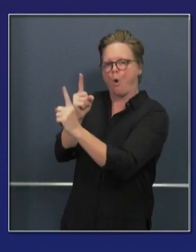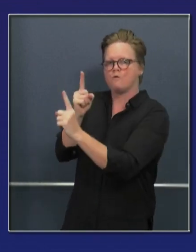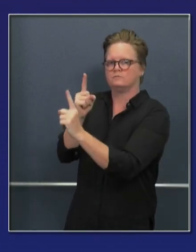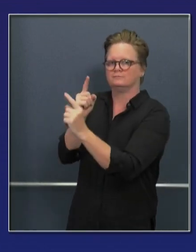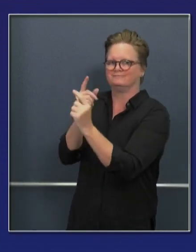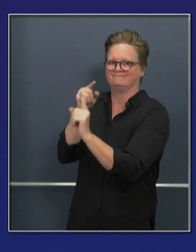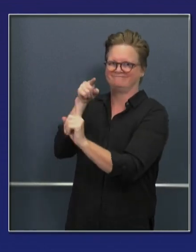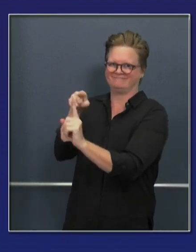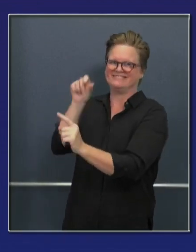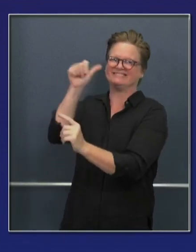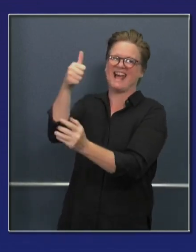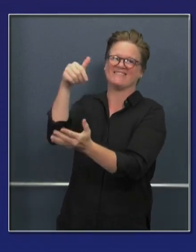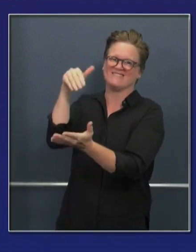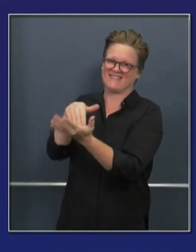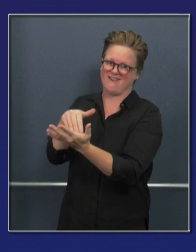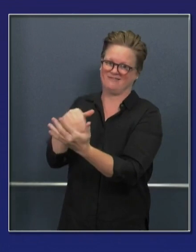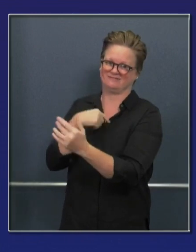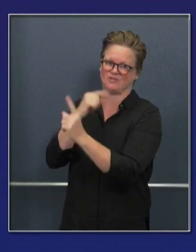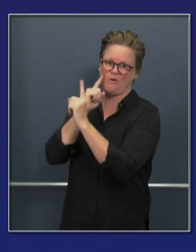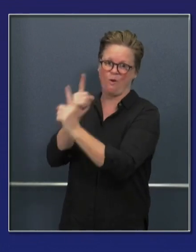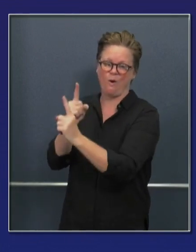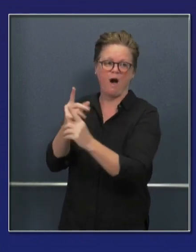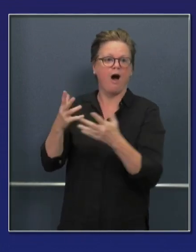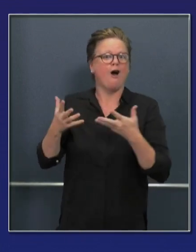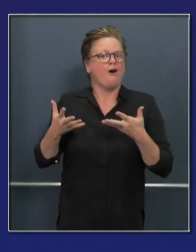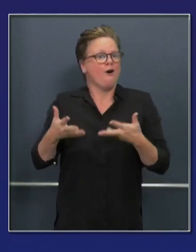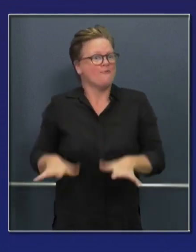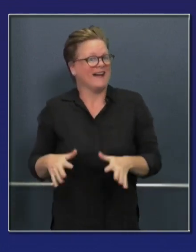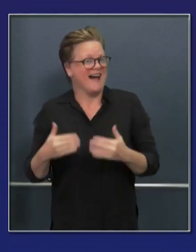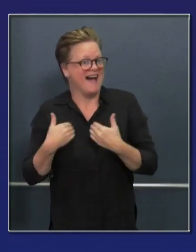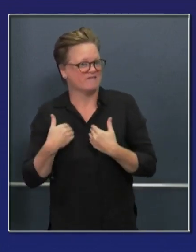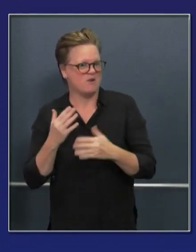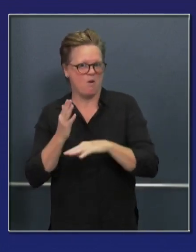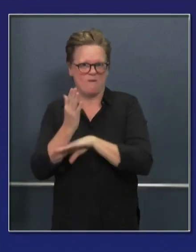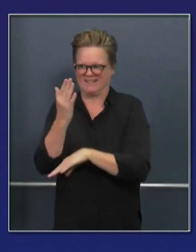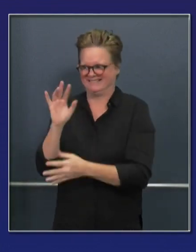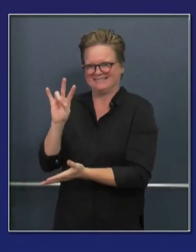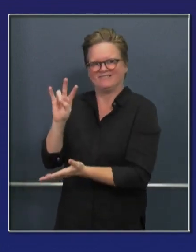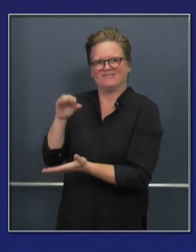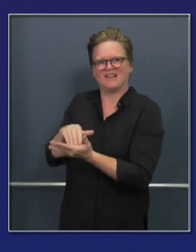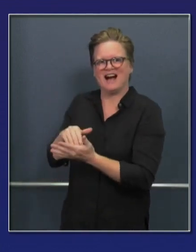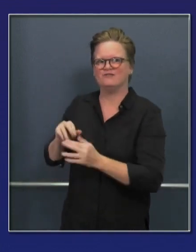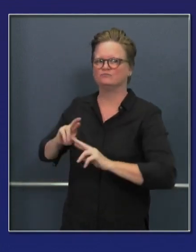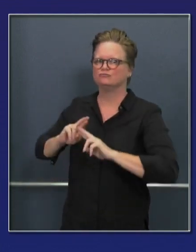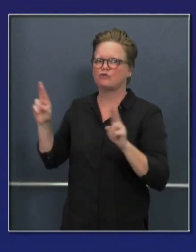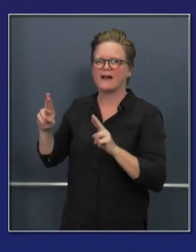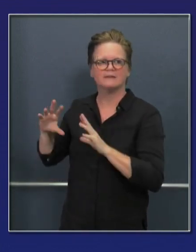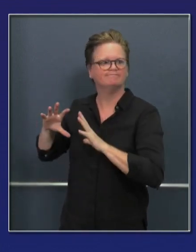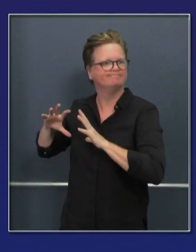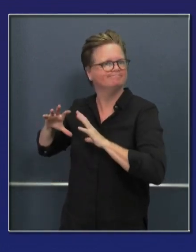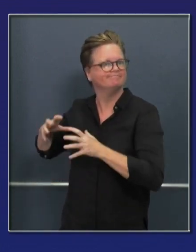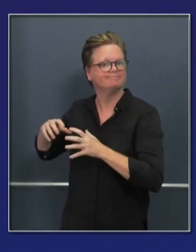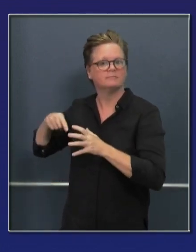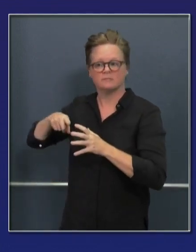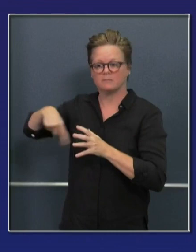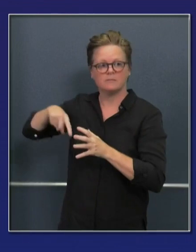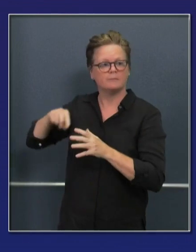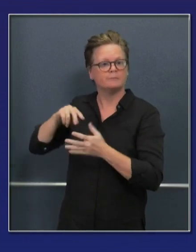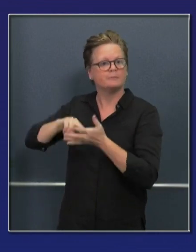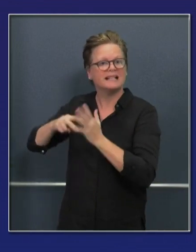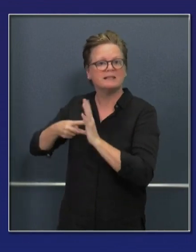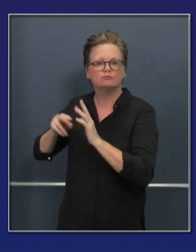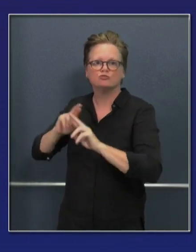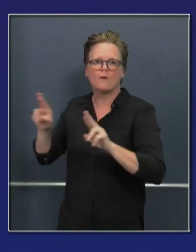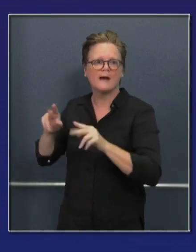7,000 individuals, well on our way of meeting our phase 1 goal. Phase 1 goal is predicated on our capacity to provide